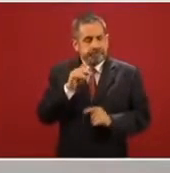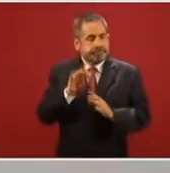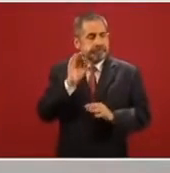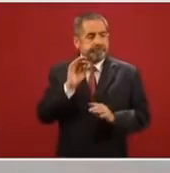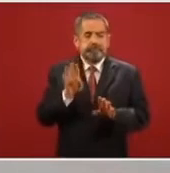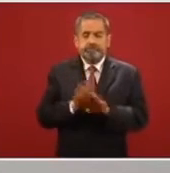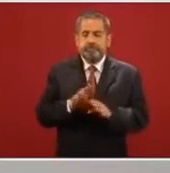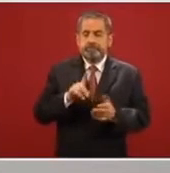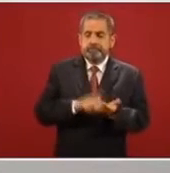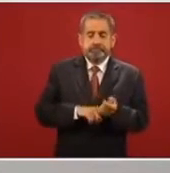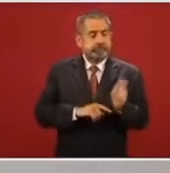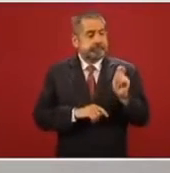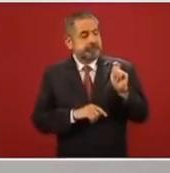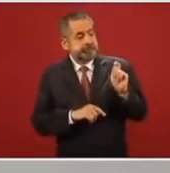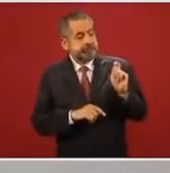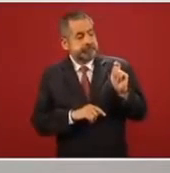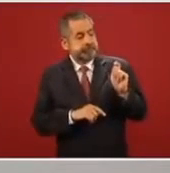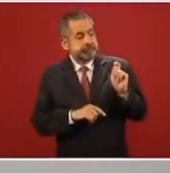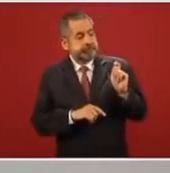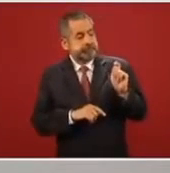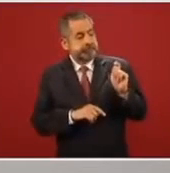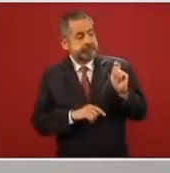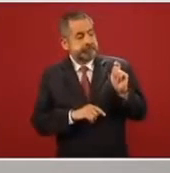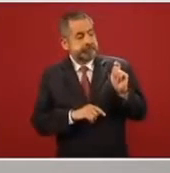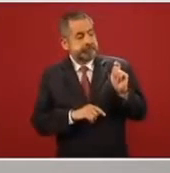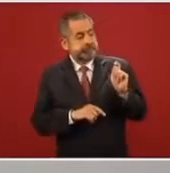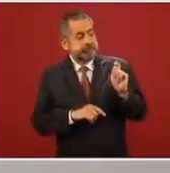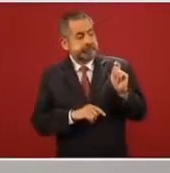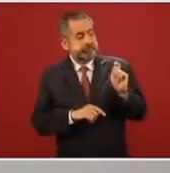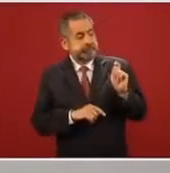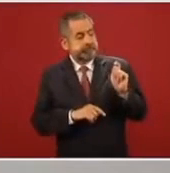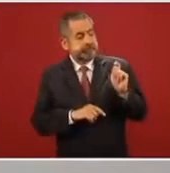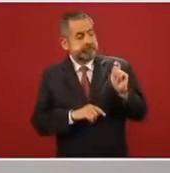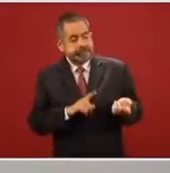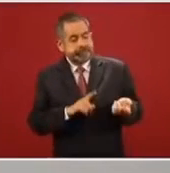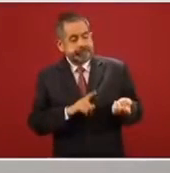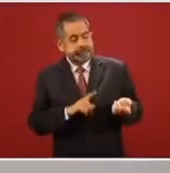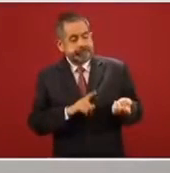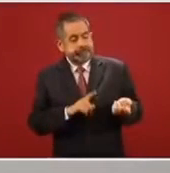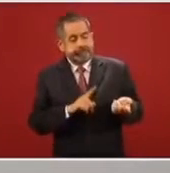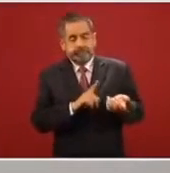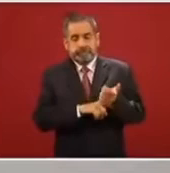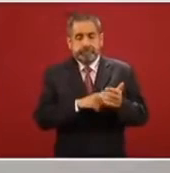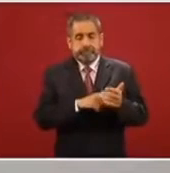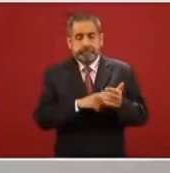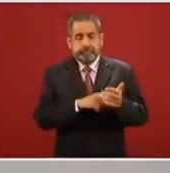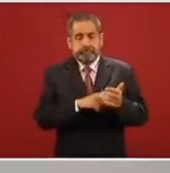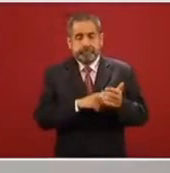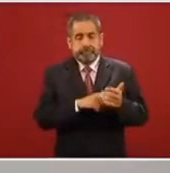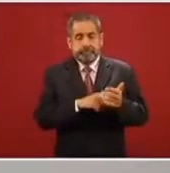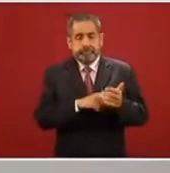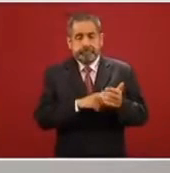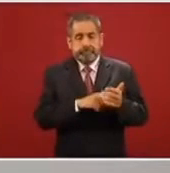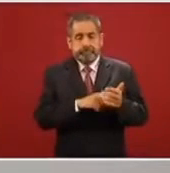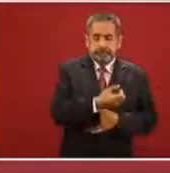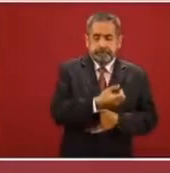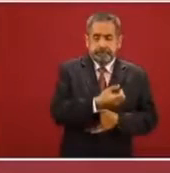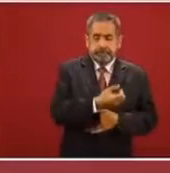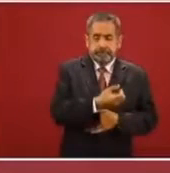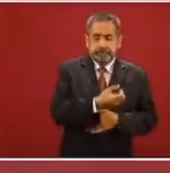a pesar de búsqueda directa even though we search directly y exhaustiva, and